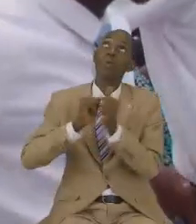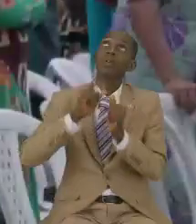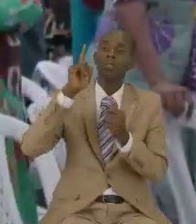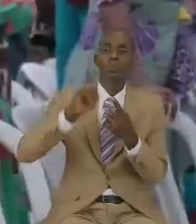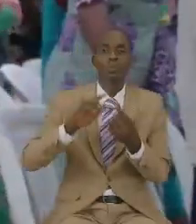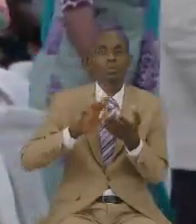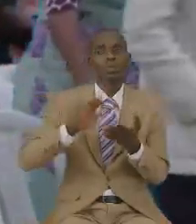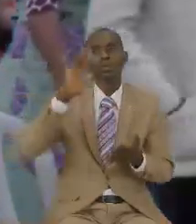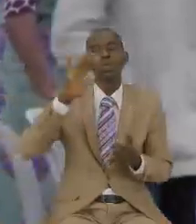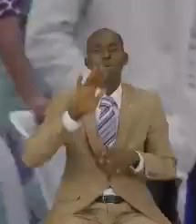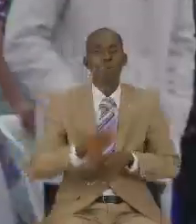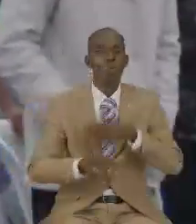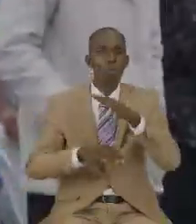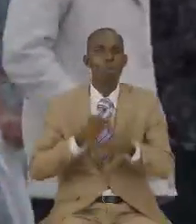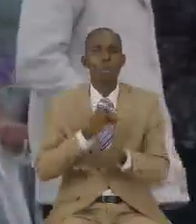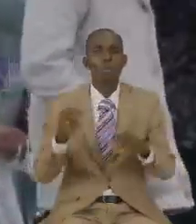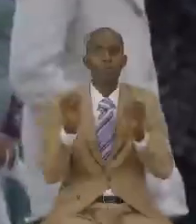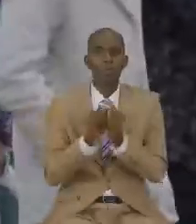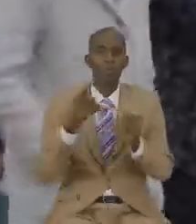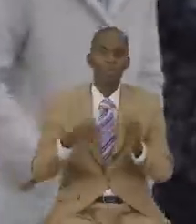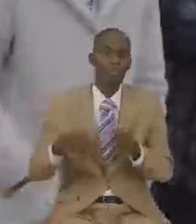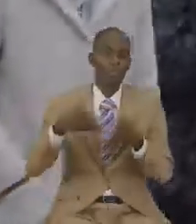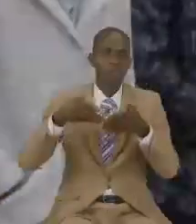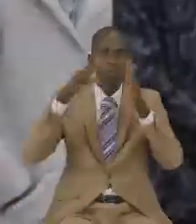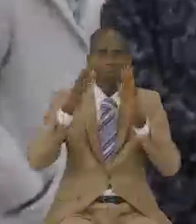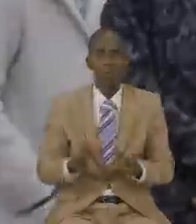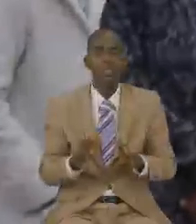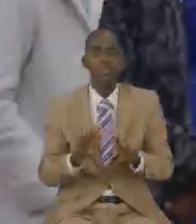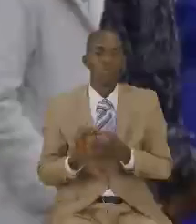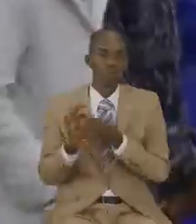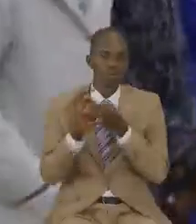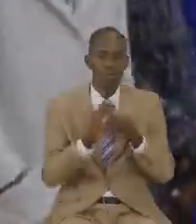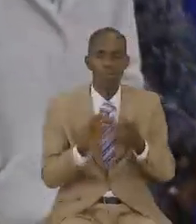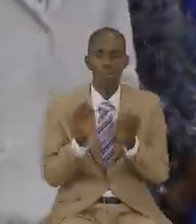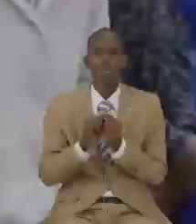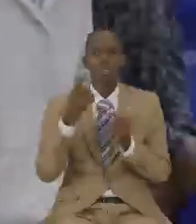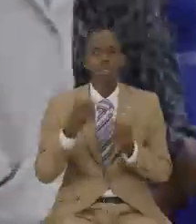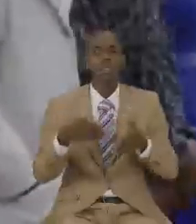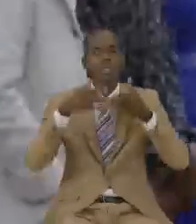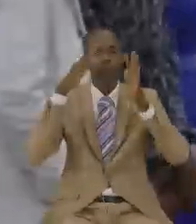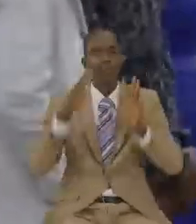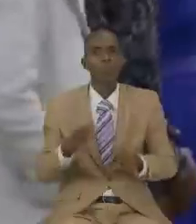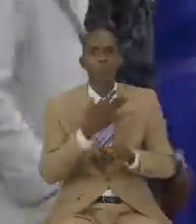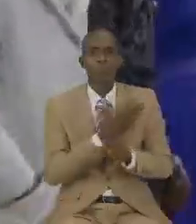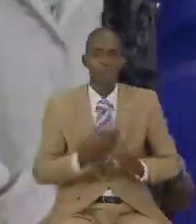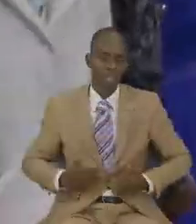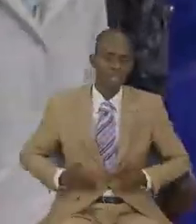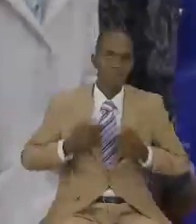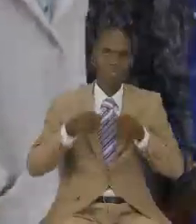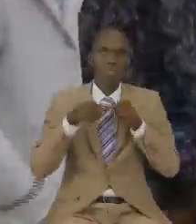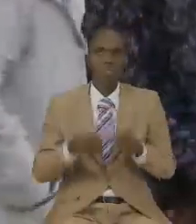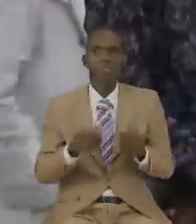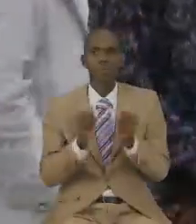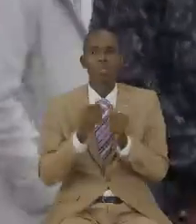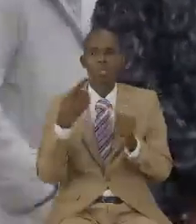glory. Walking with the master, uniting with the master, and living, dwelling with the master, living